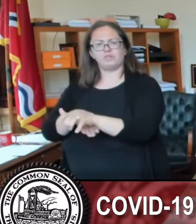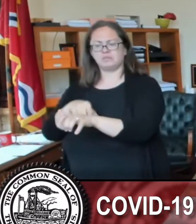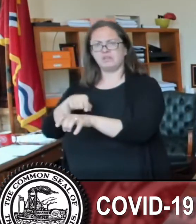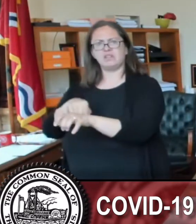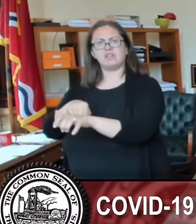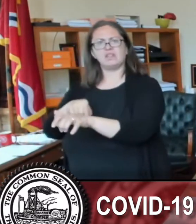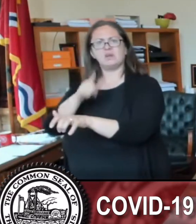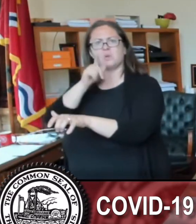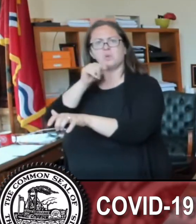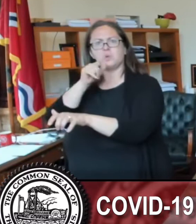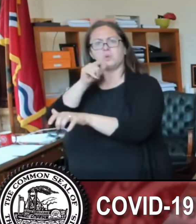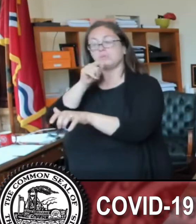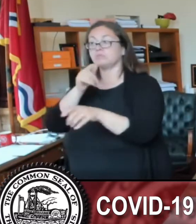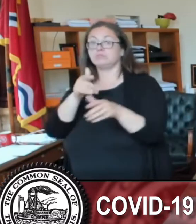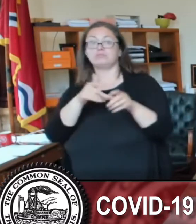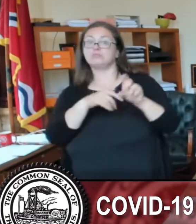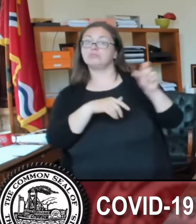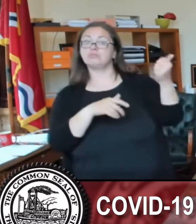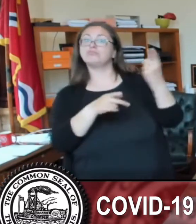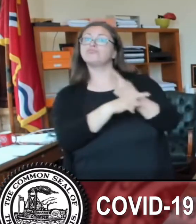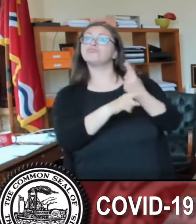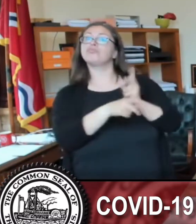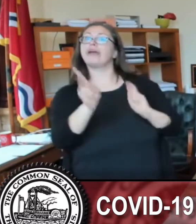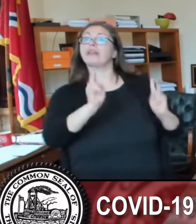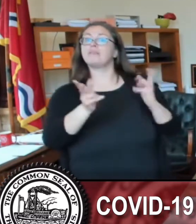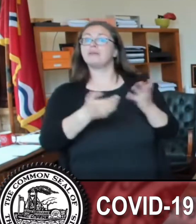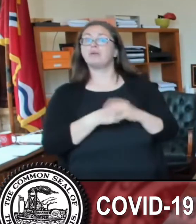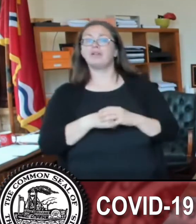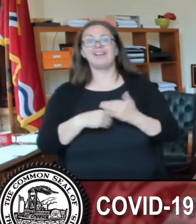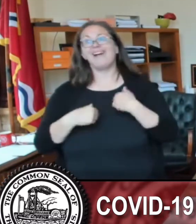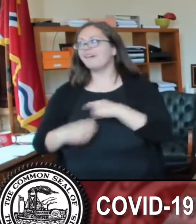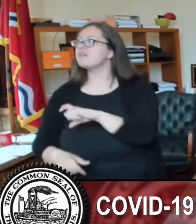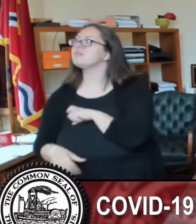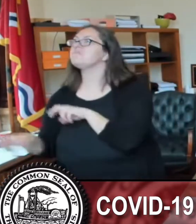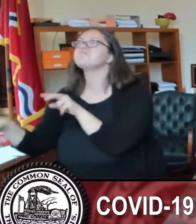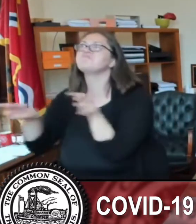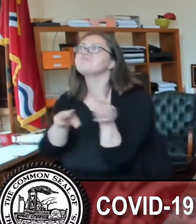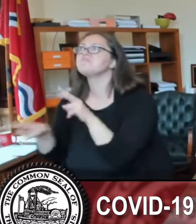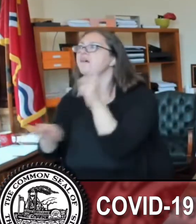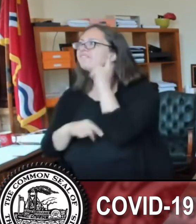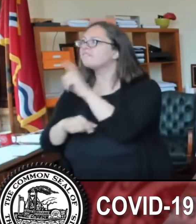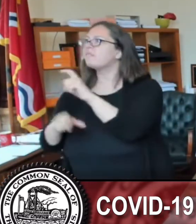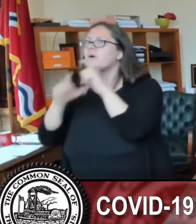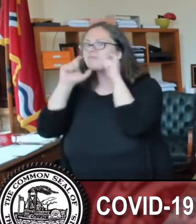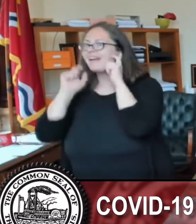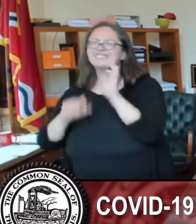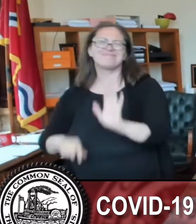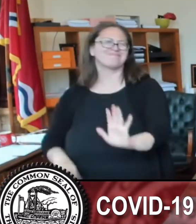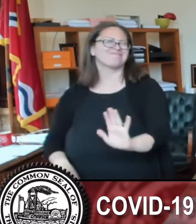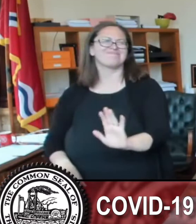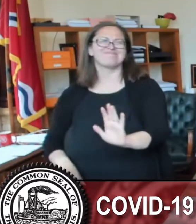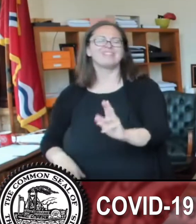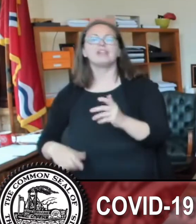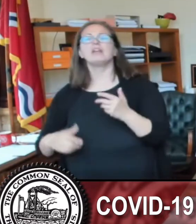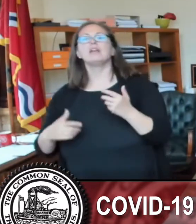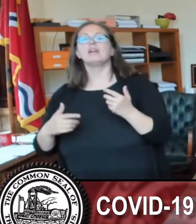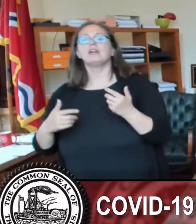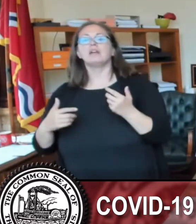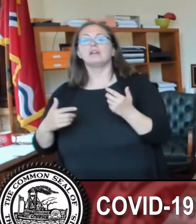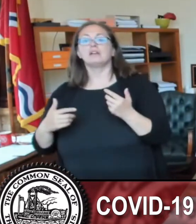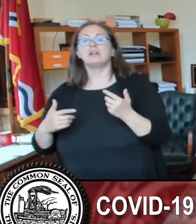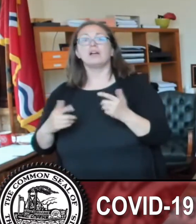the public, frankly. We don't have the mask police there, but what we do have is it's no longer